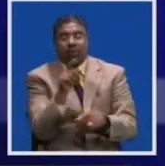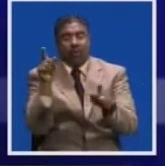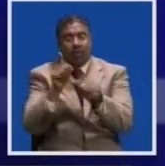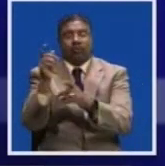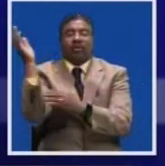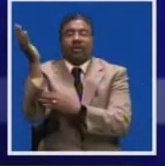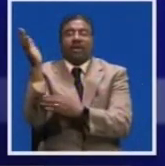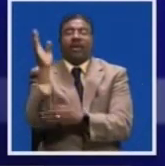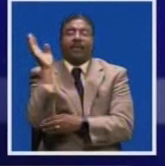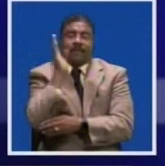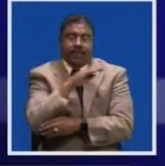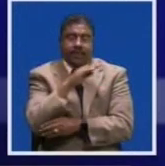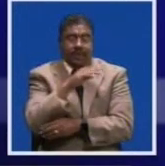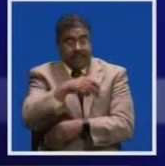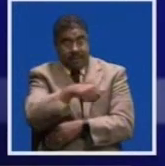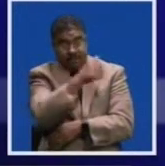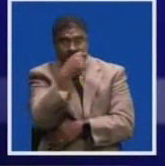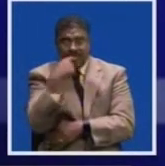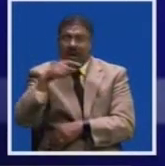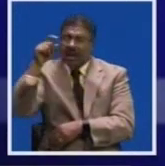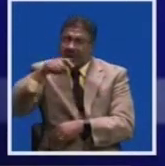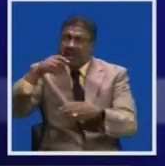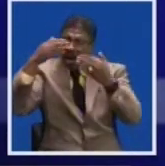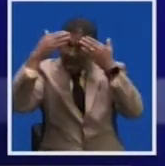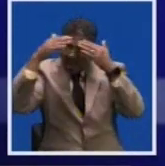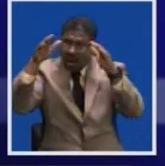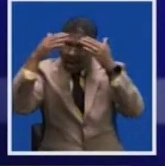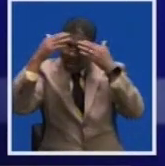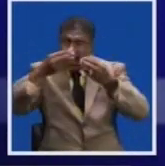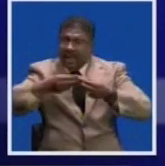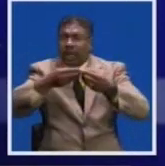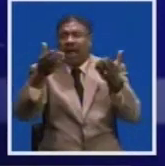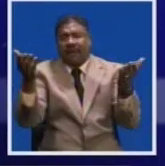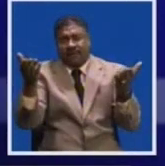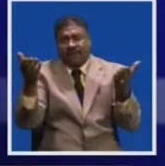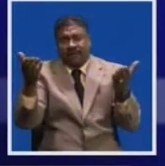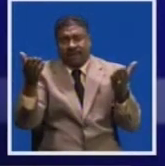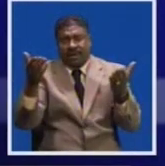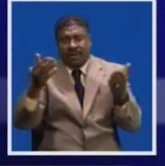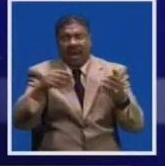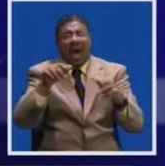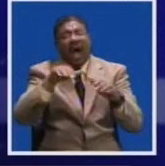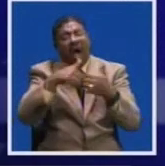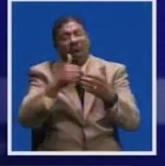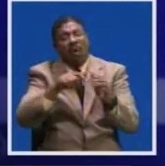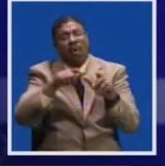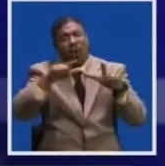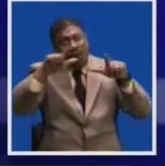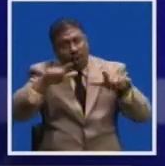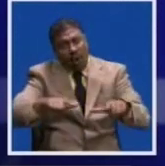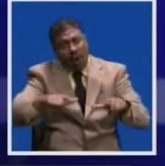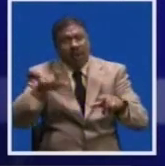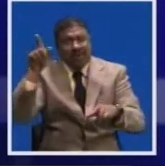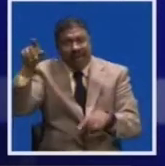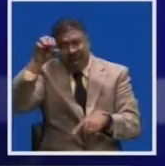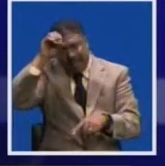panelists, said there is need for awareness to firms on how they can assess low electricity tariffs like the